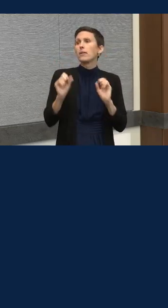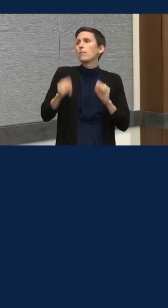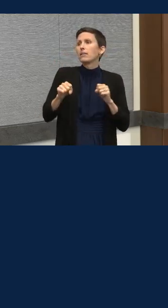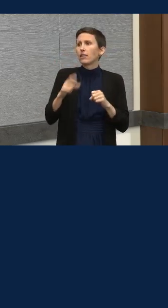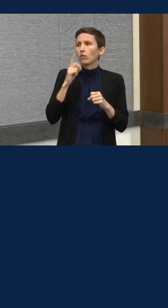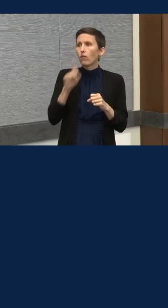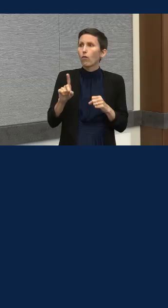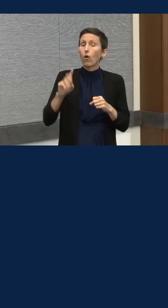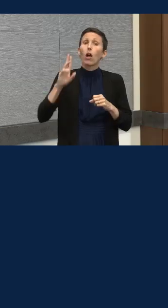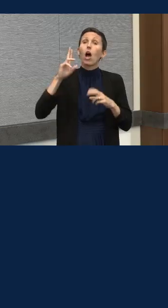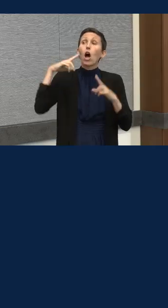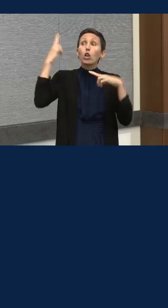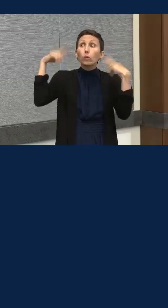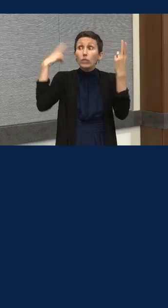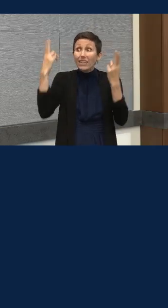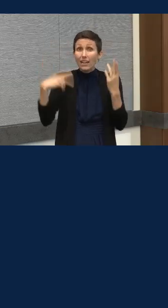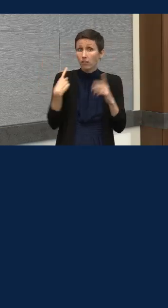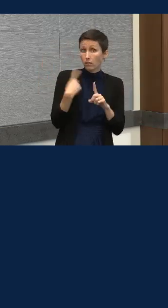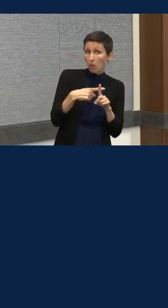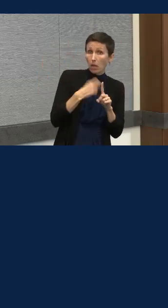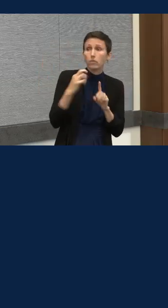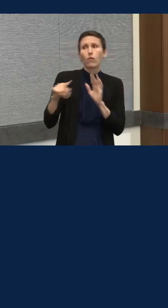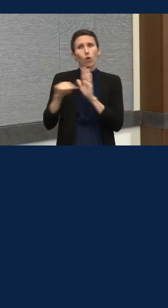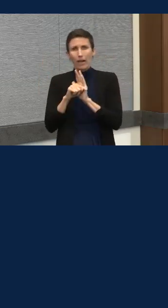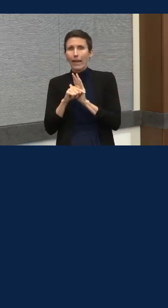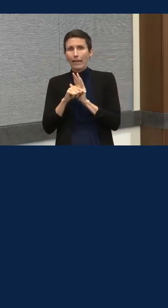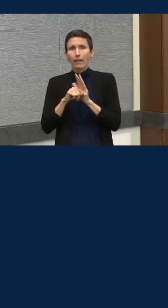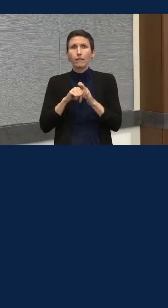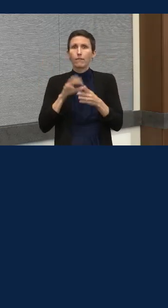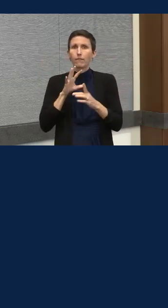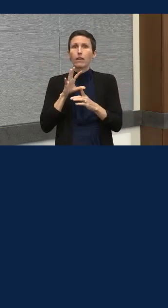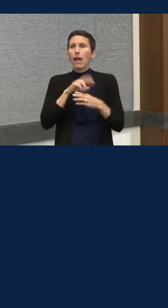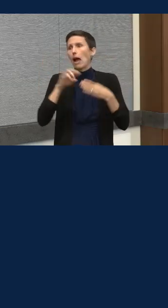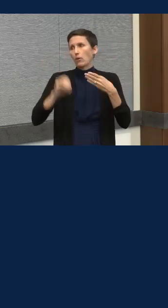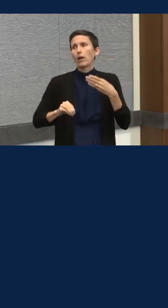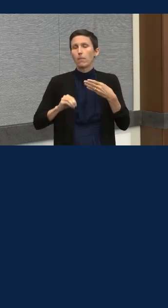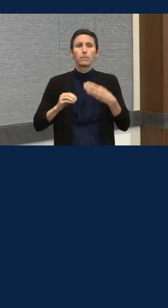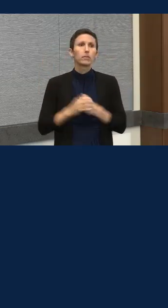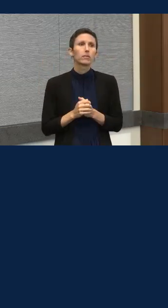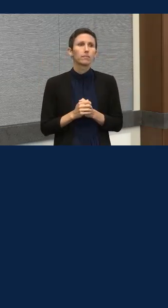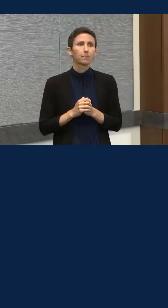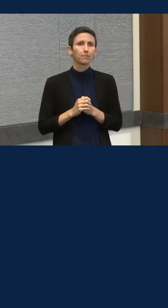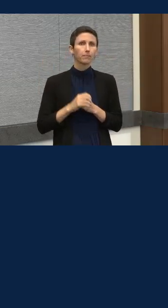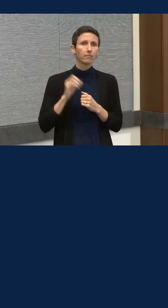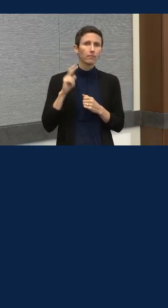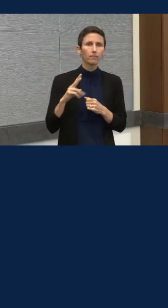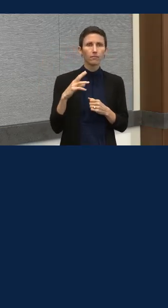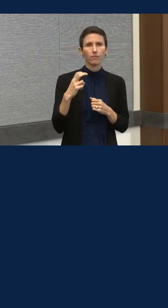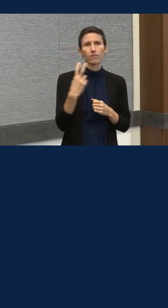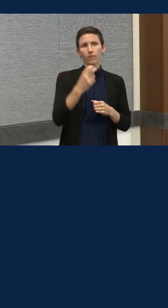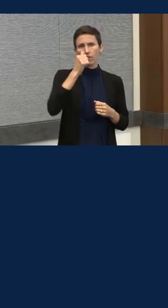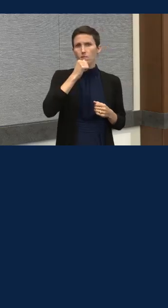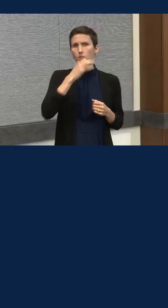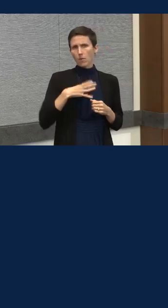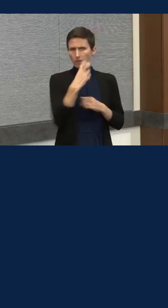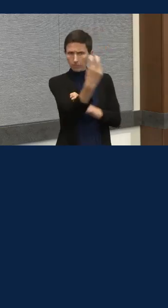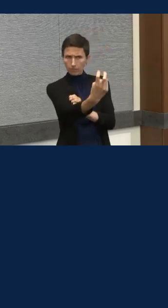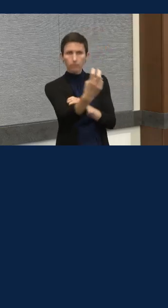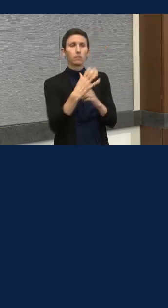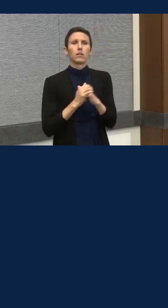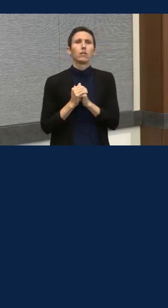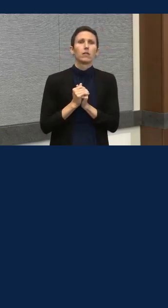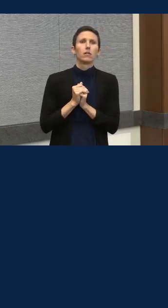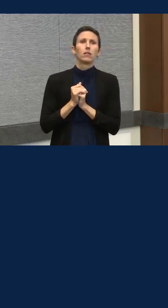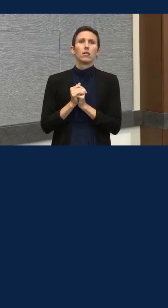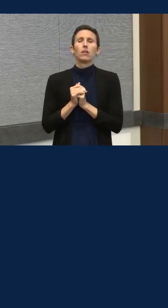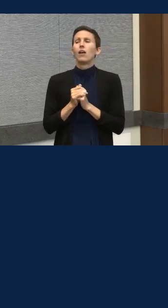for hallucinations of either positive or negative outcomes. Great. Here and then here. So kind of to follow up